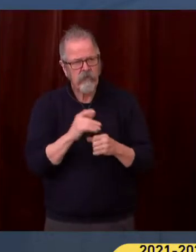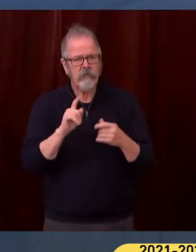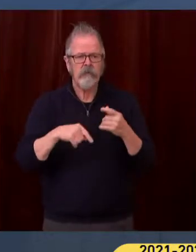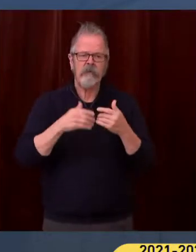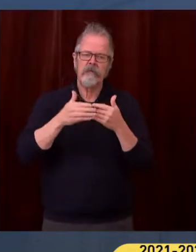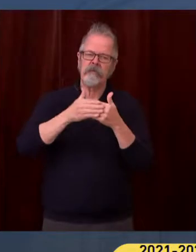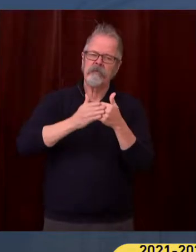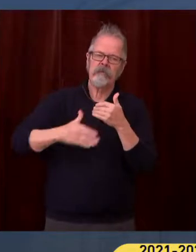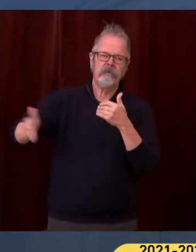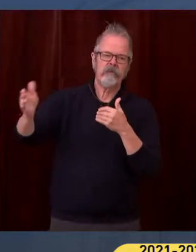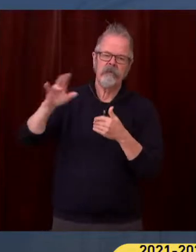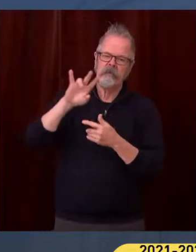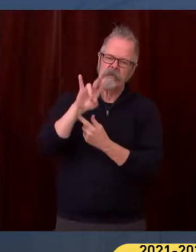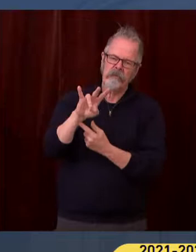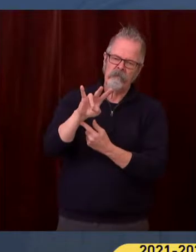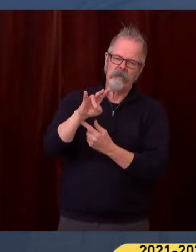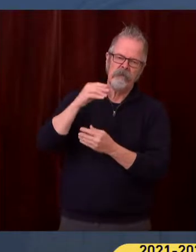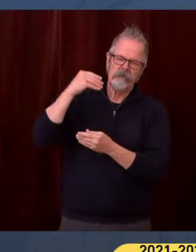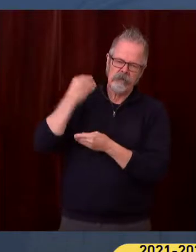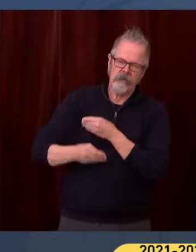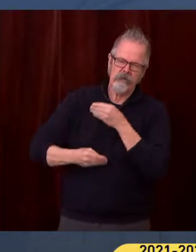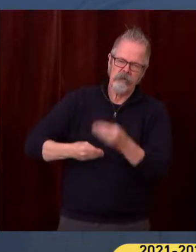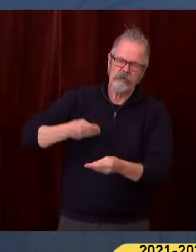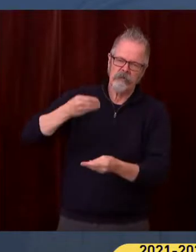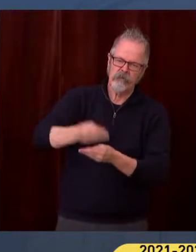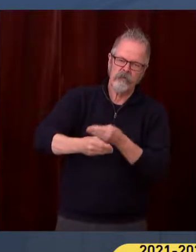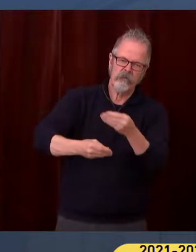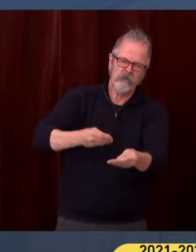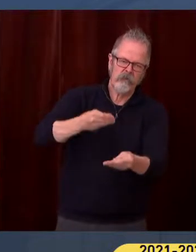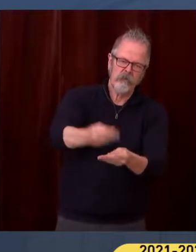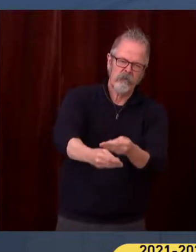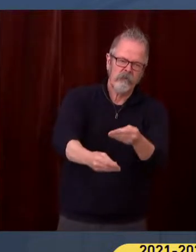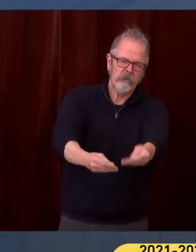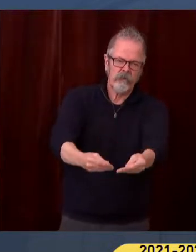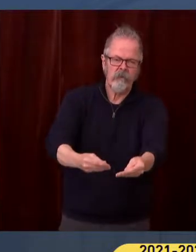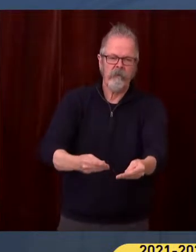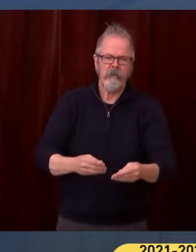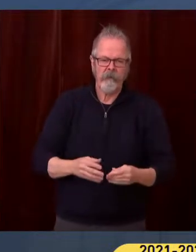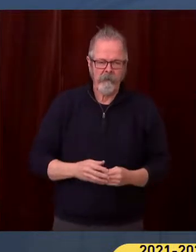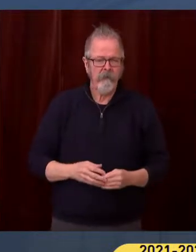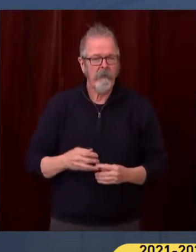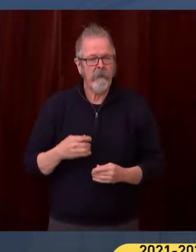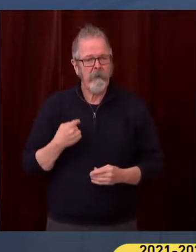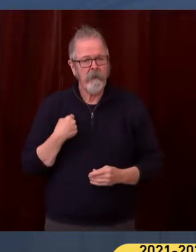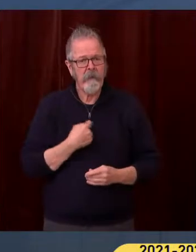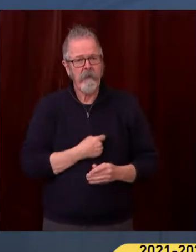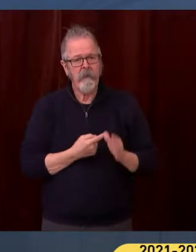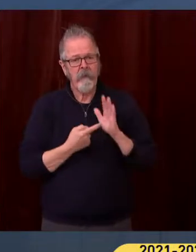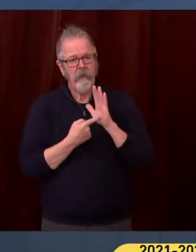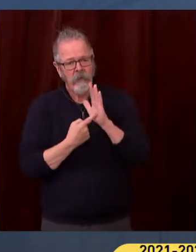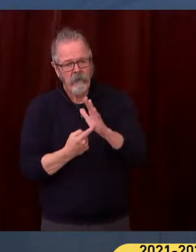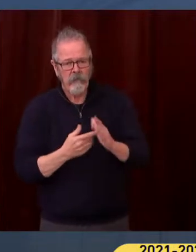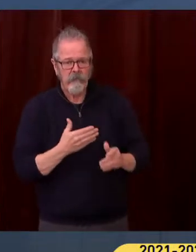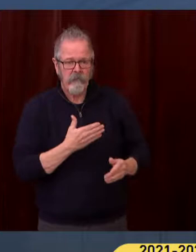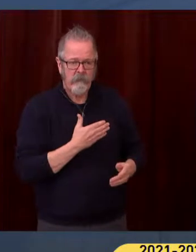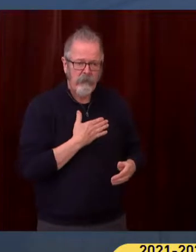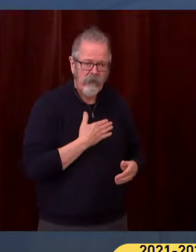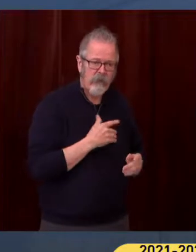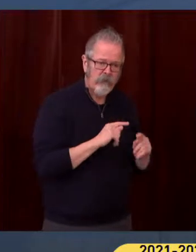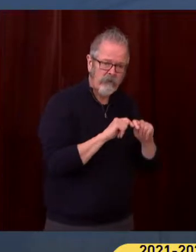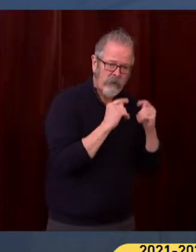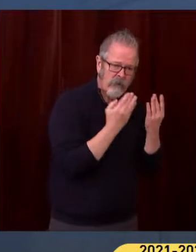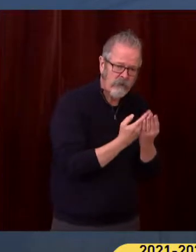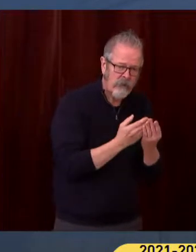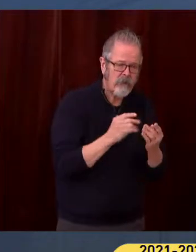on behalf of the Suquamish tribe and affiliate tribes and Northwest Indians, I'd like to thank you for the opportunity to speak on behalf of the tribal